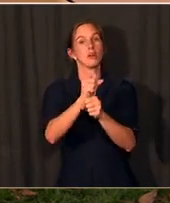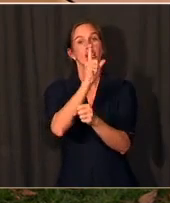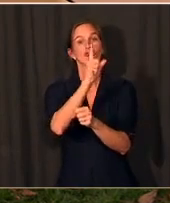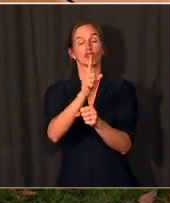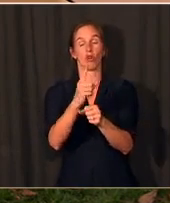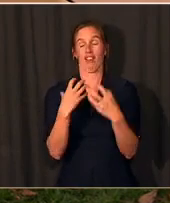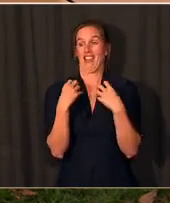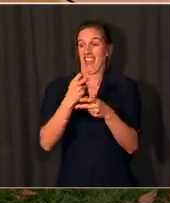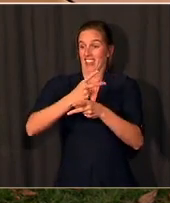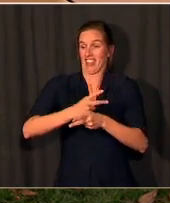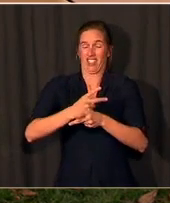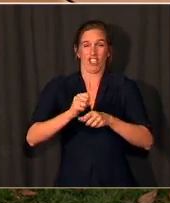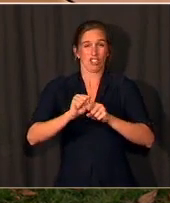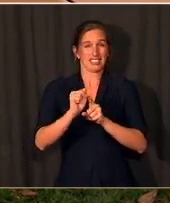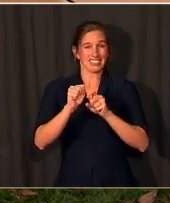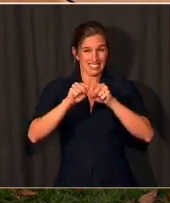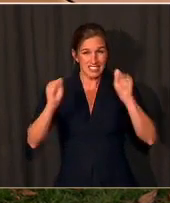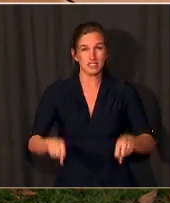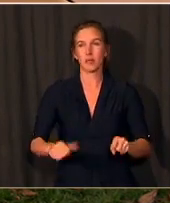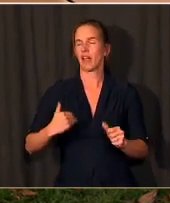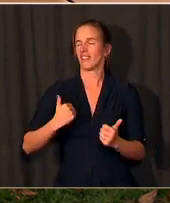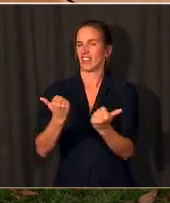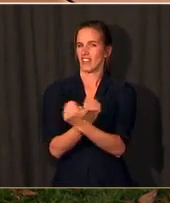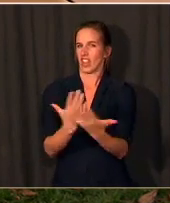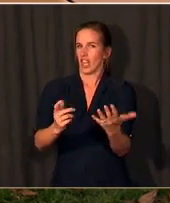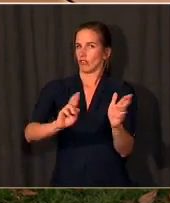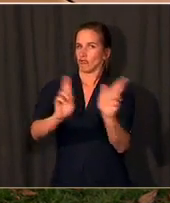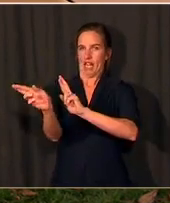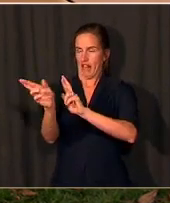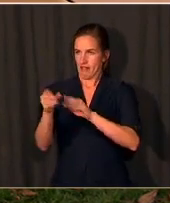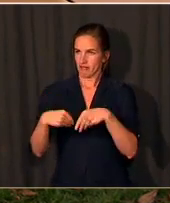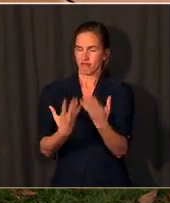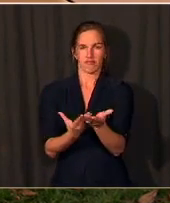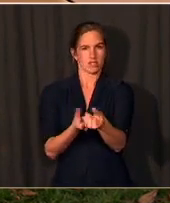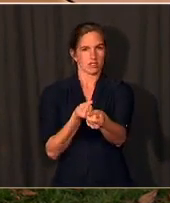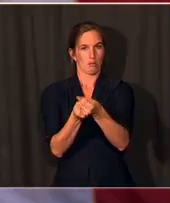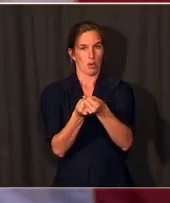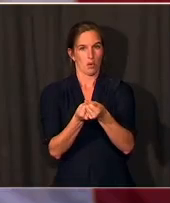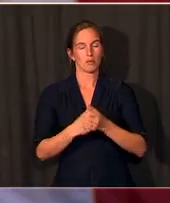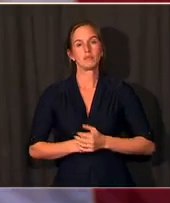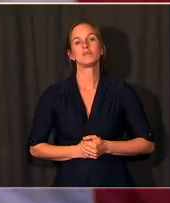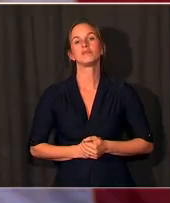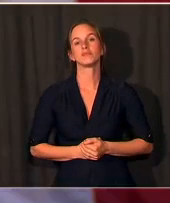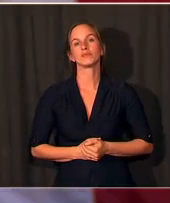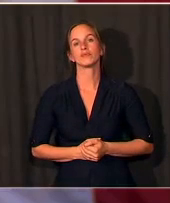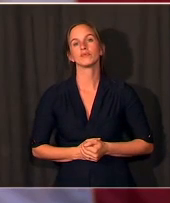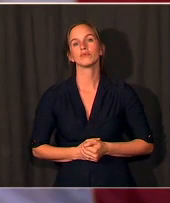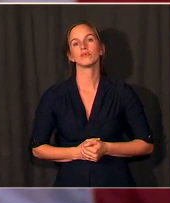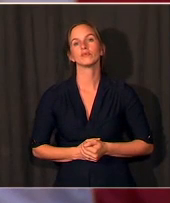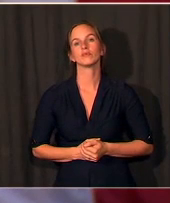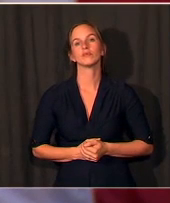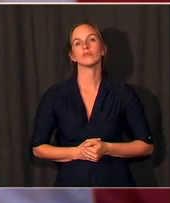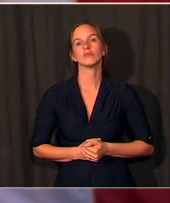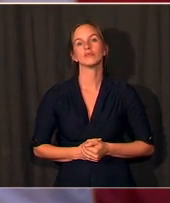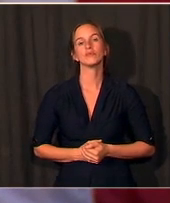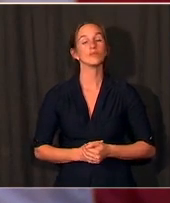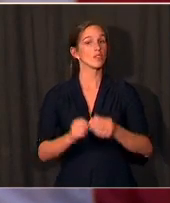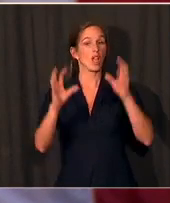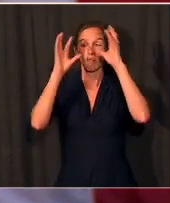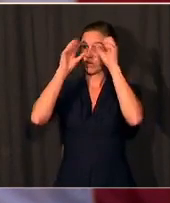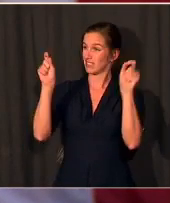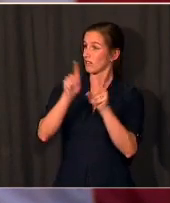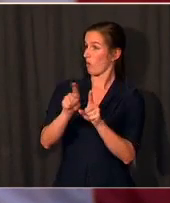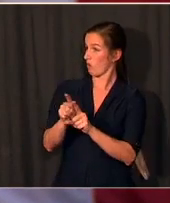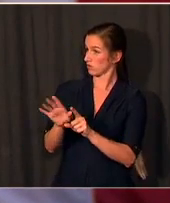the resources to support the equipment and supplies that they need. And we also, Mr. President, as we see